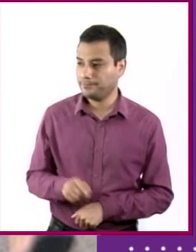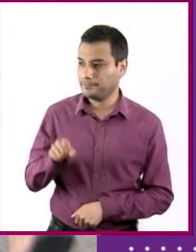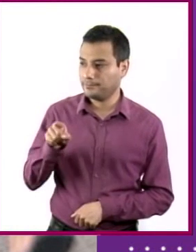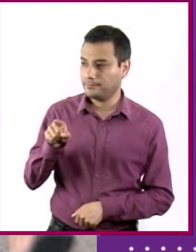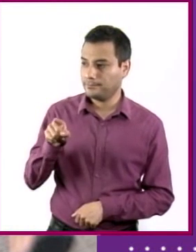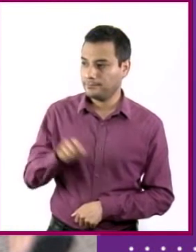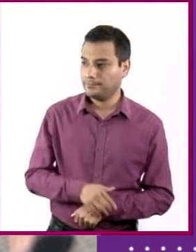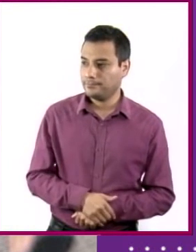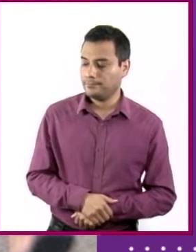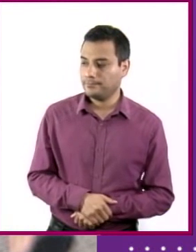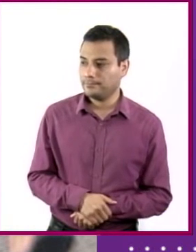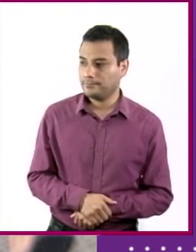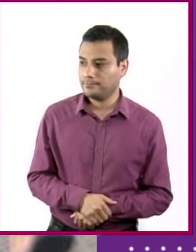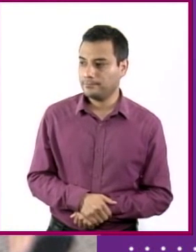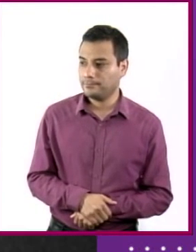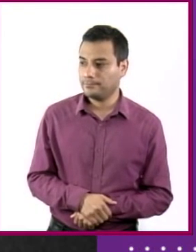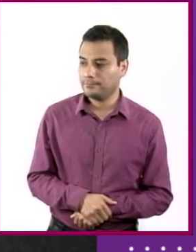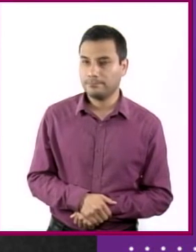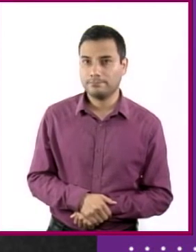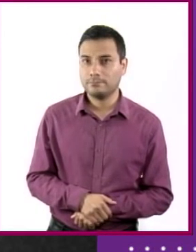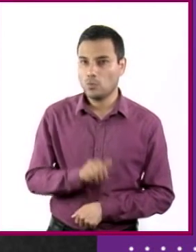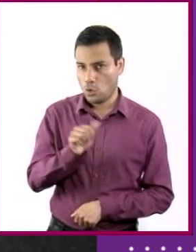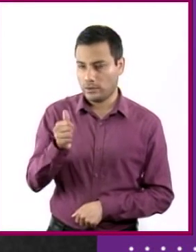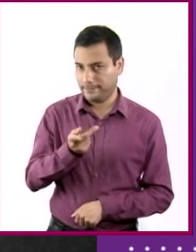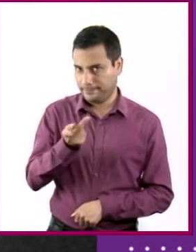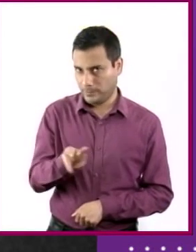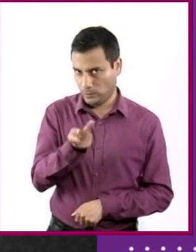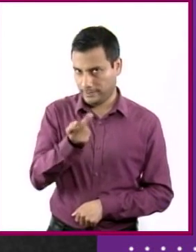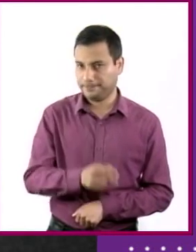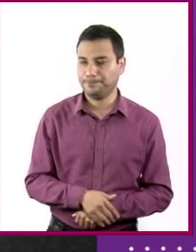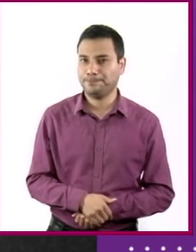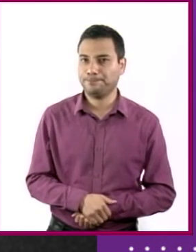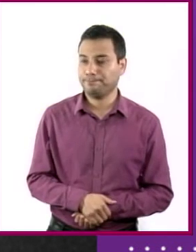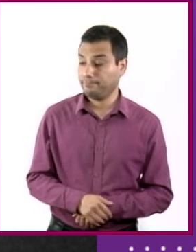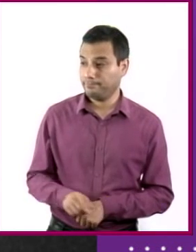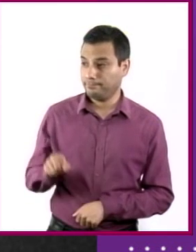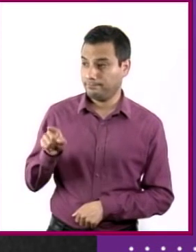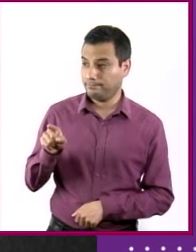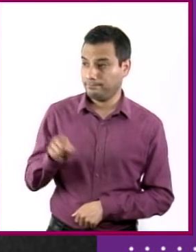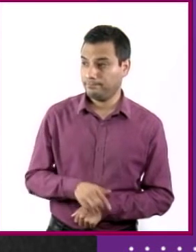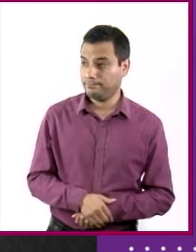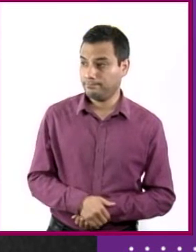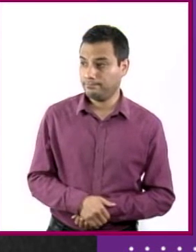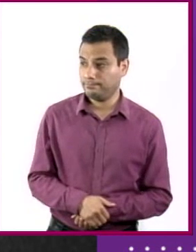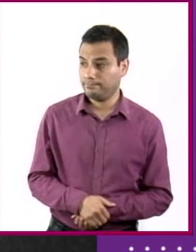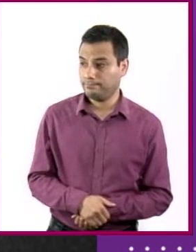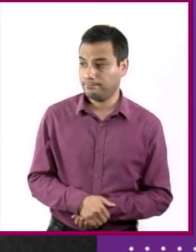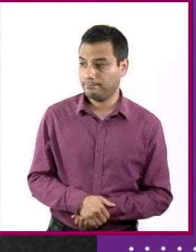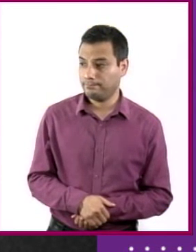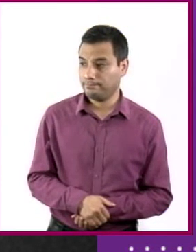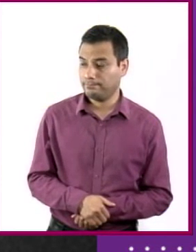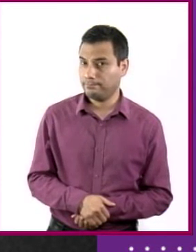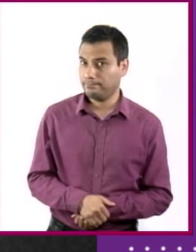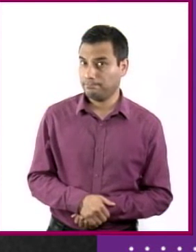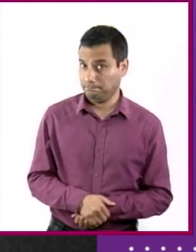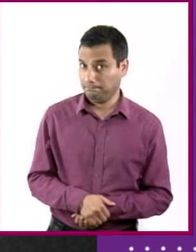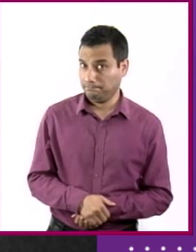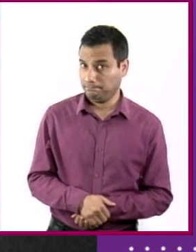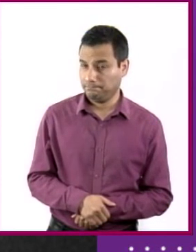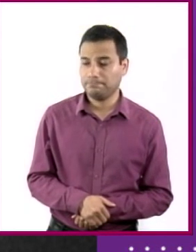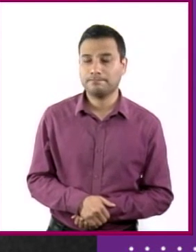Yes, she could. Una más. Could your father dance mambo when he was